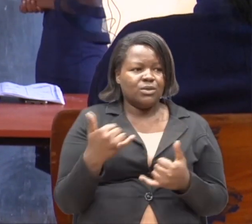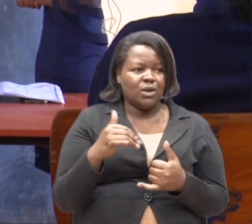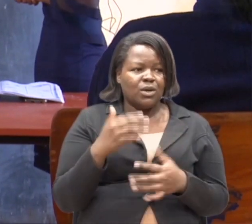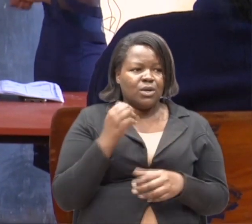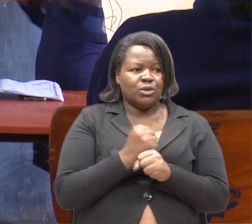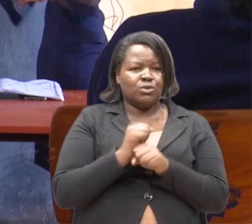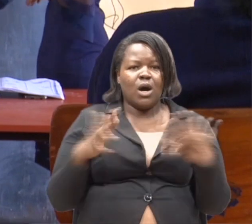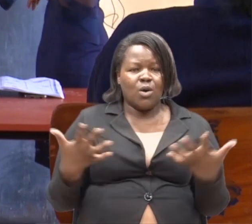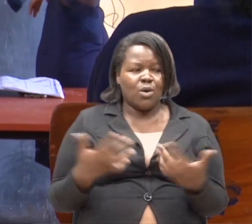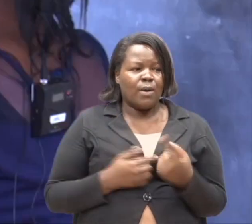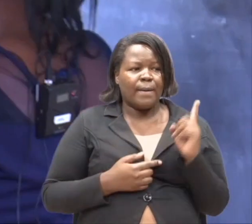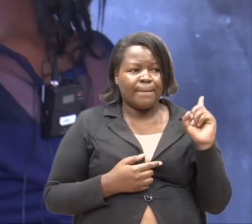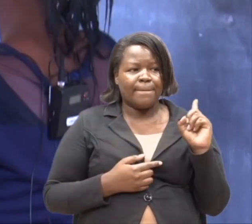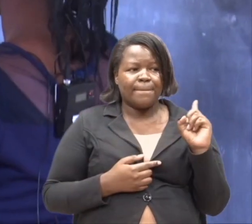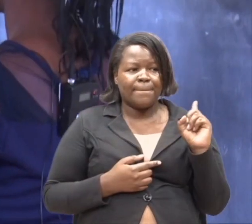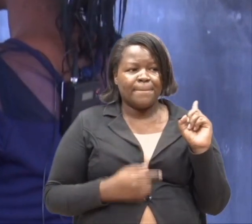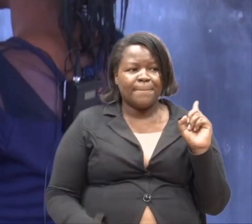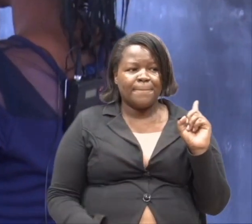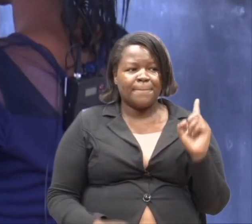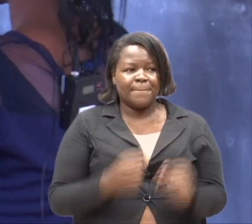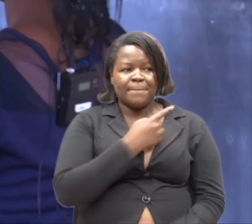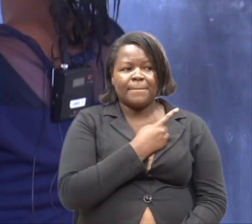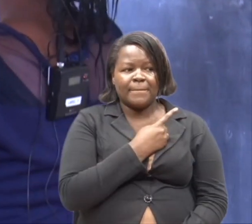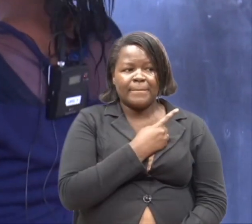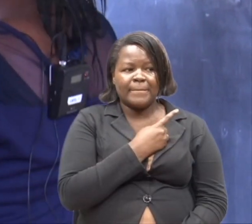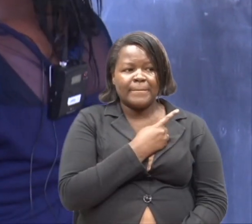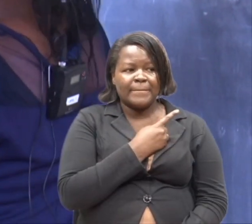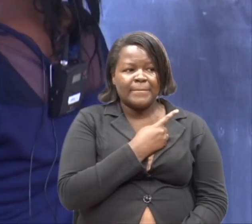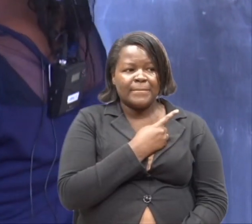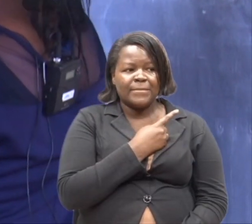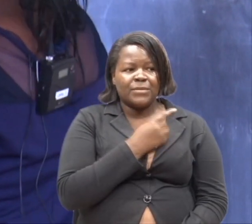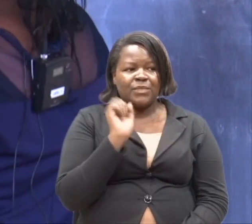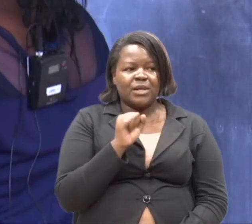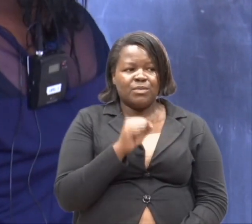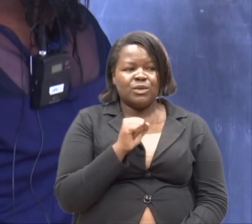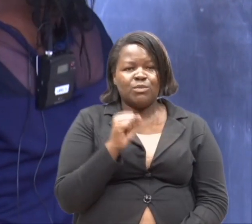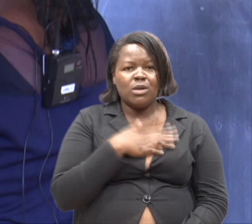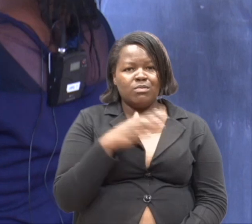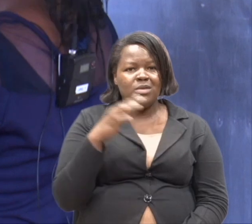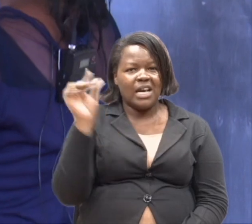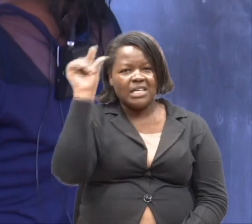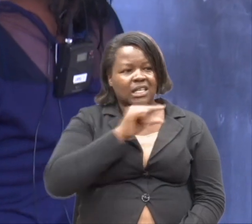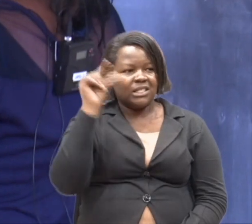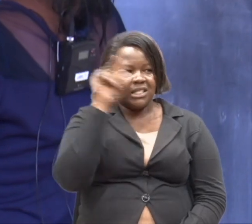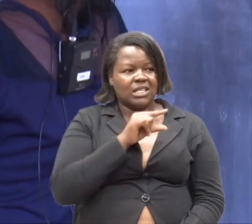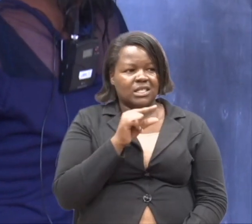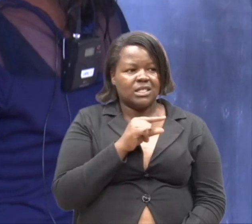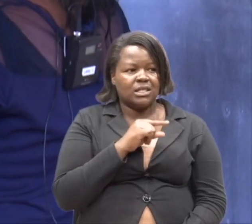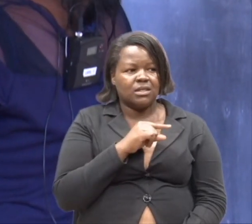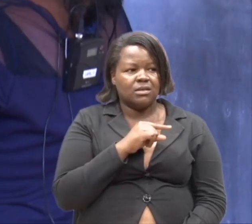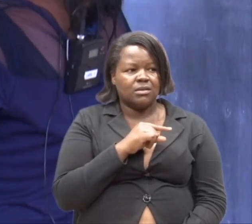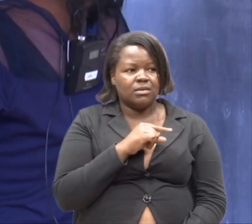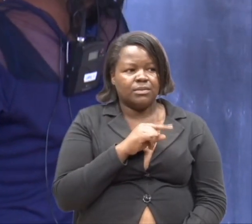so... how do you do A? This is A. A. So, A, uh-huh. I think I can get something, uh...